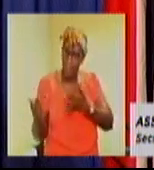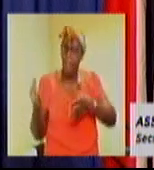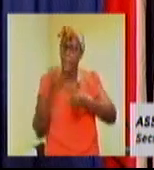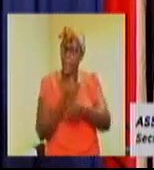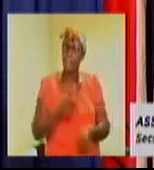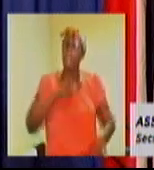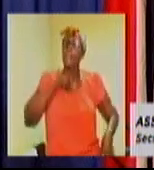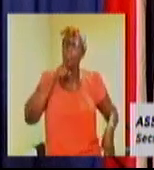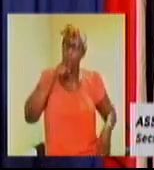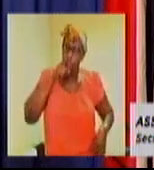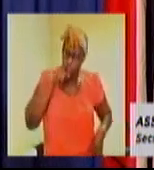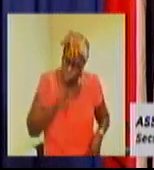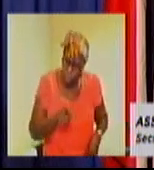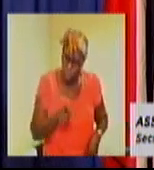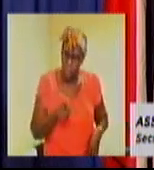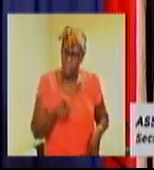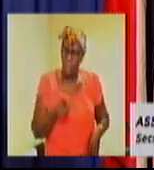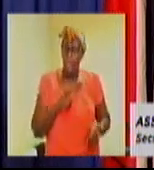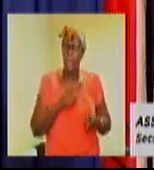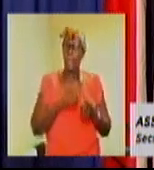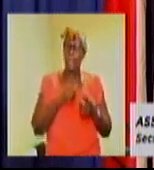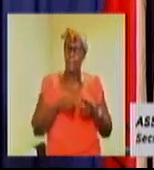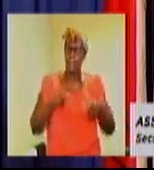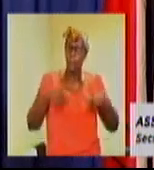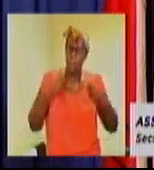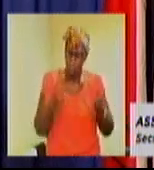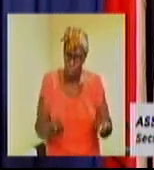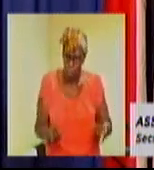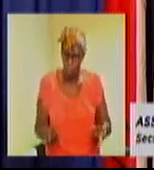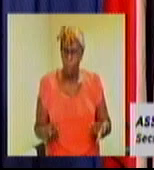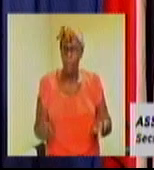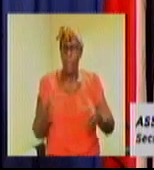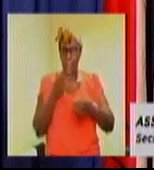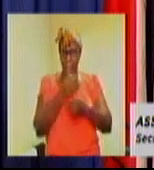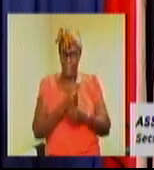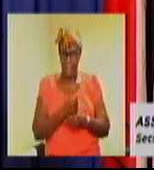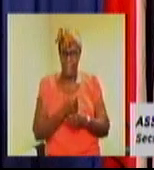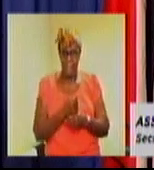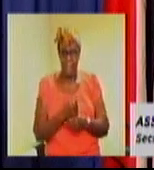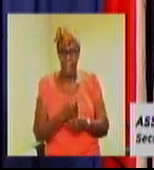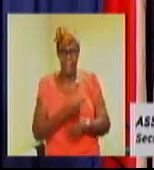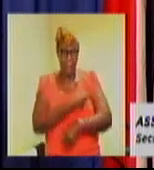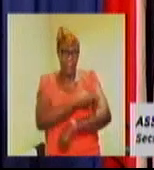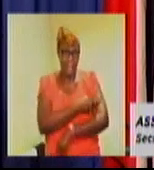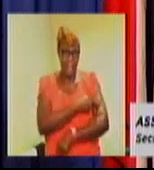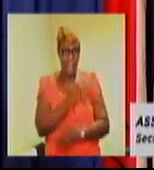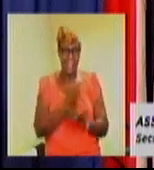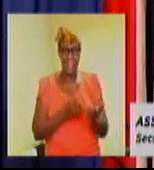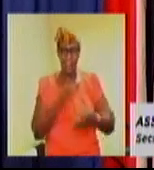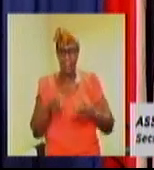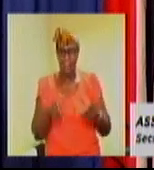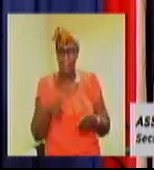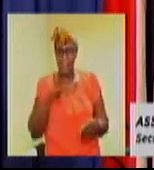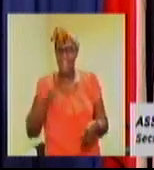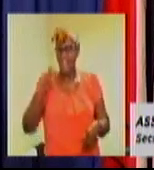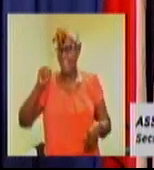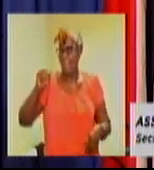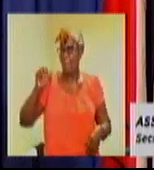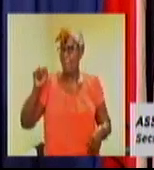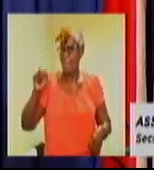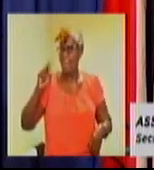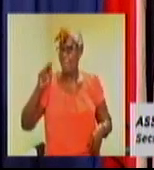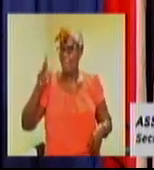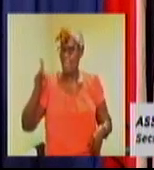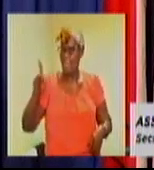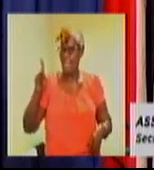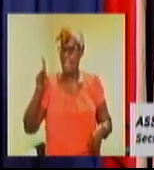conspiracy theories, and that the vaccine is in fact the mark of the beast. But I want to tell you that globally, the